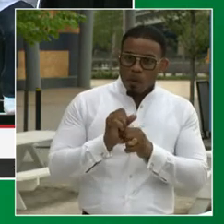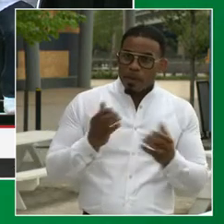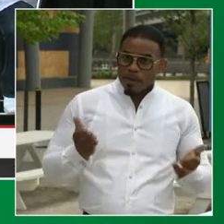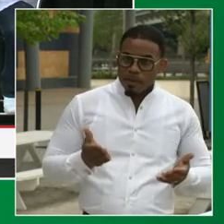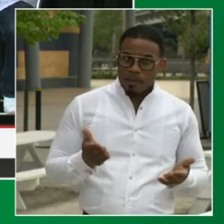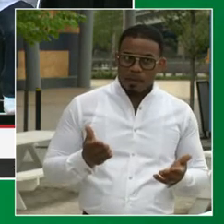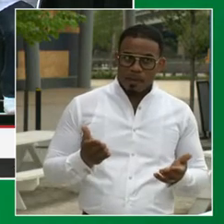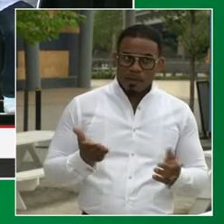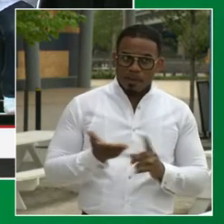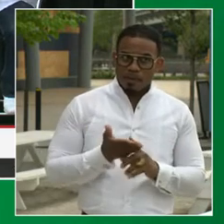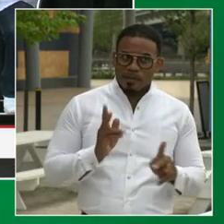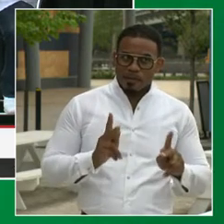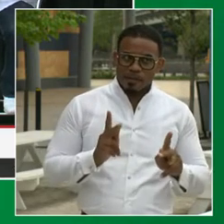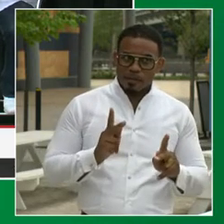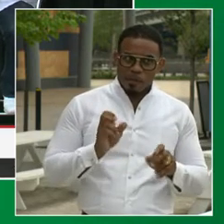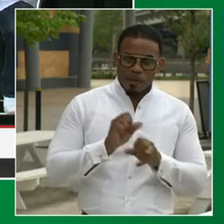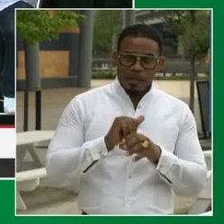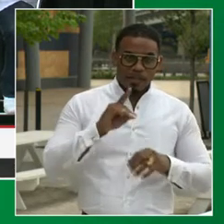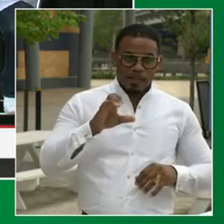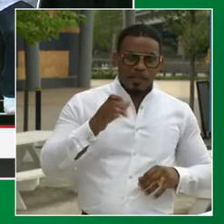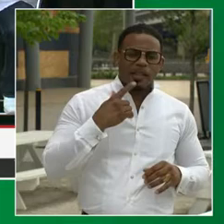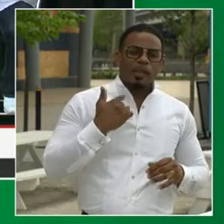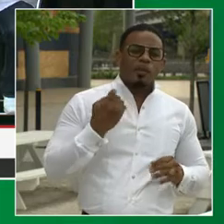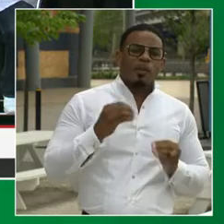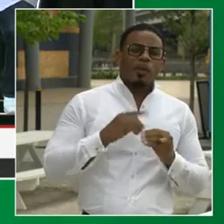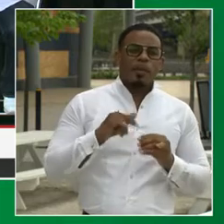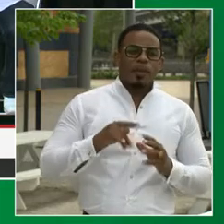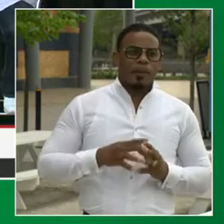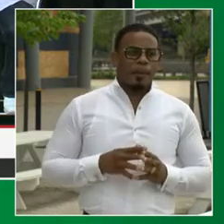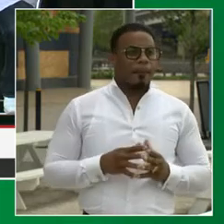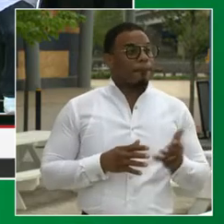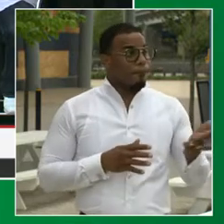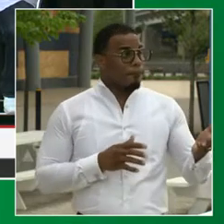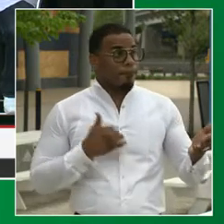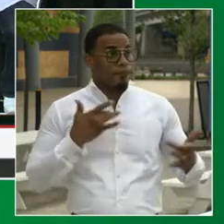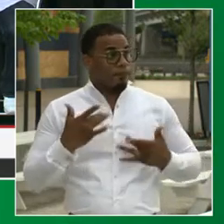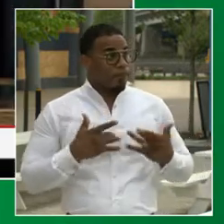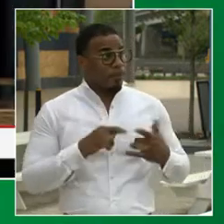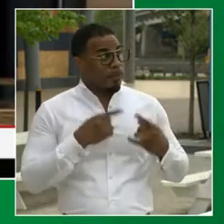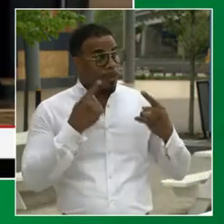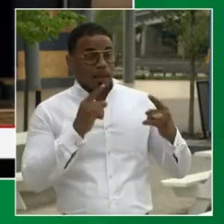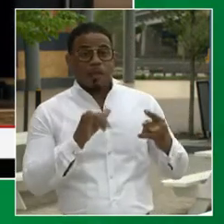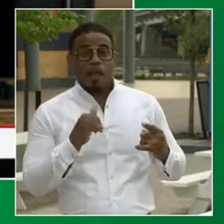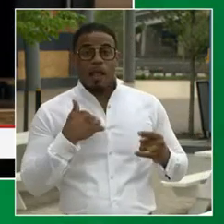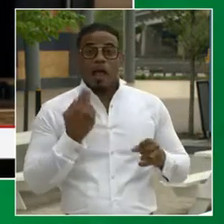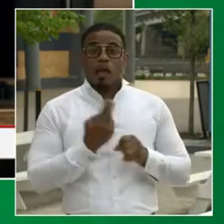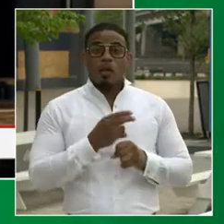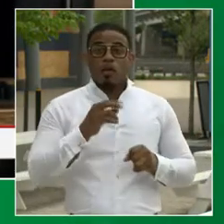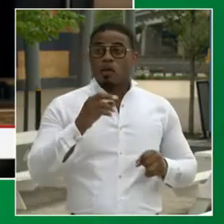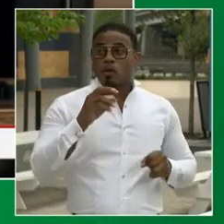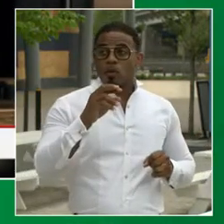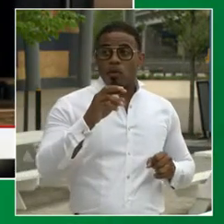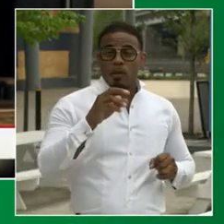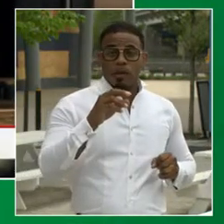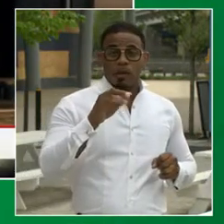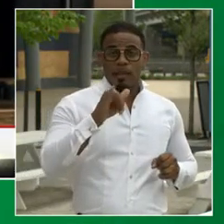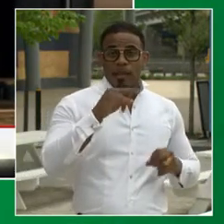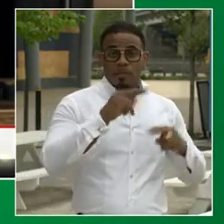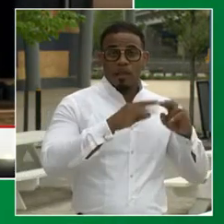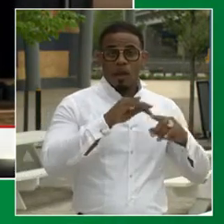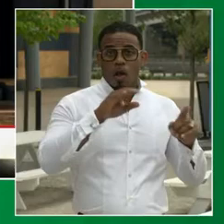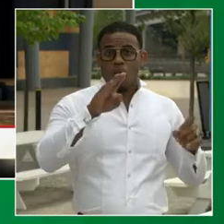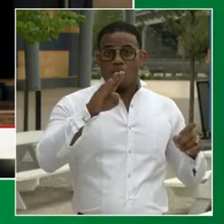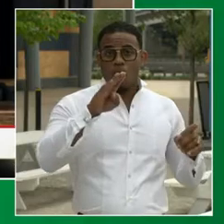here and get people to work in DC. So tell us a little bit about it. Yeah, well, I'm excited to announce that I just rented a facility on Riggs